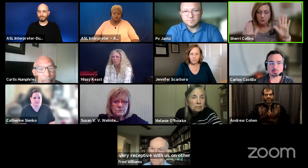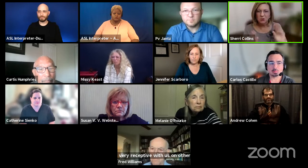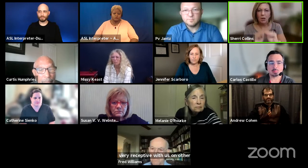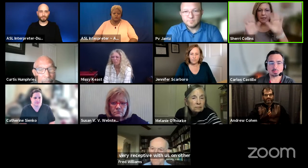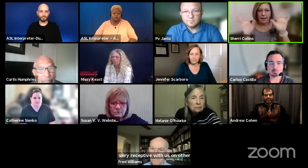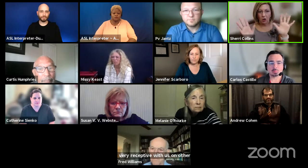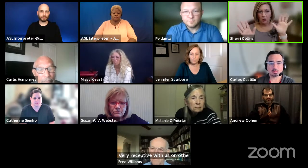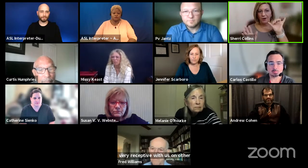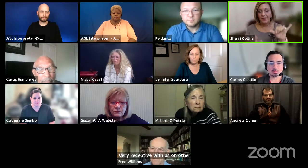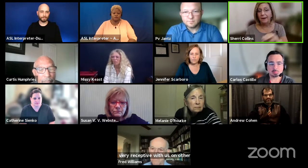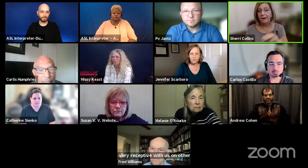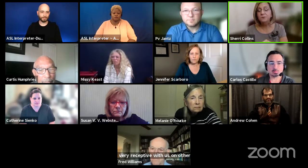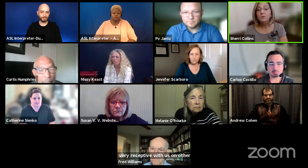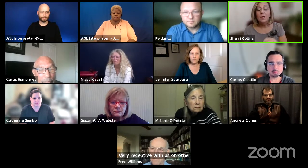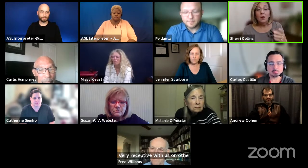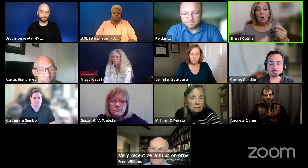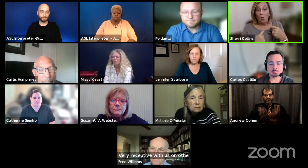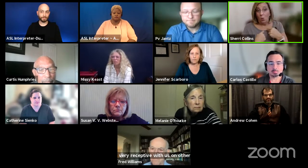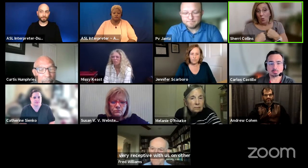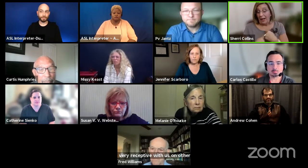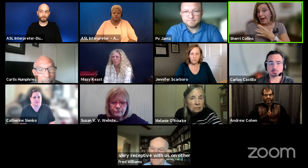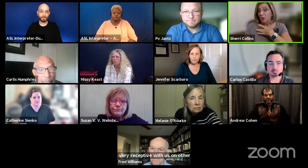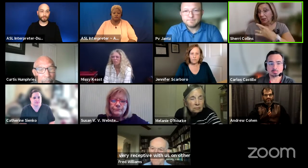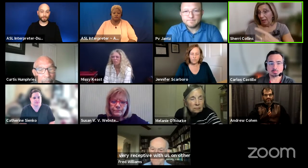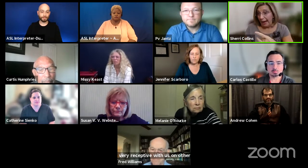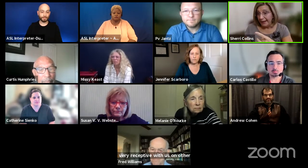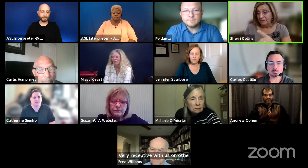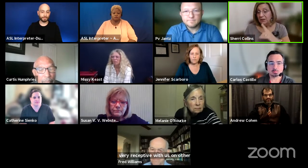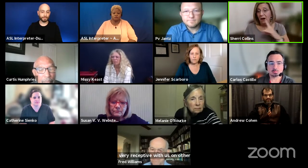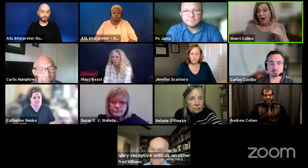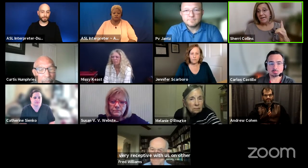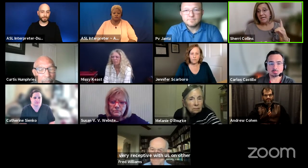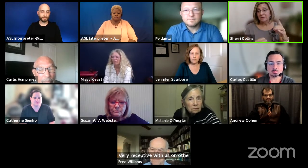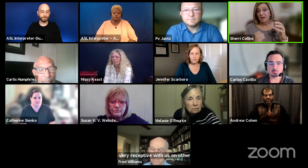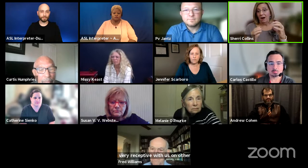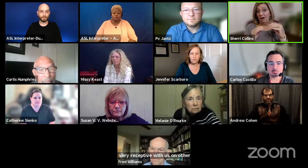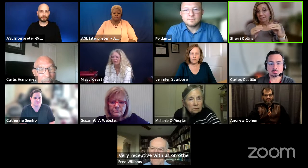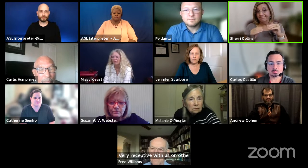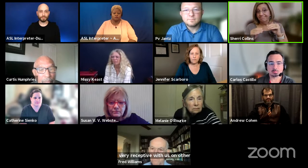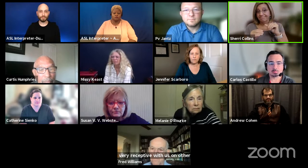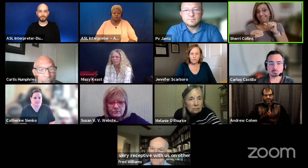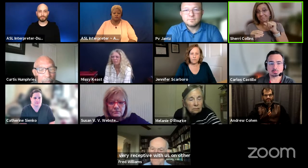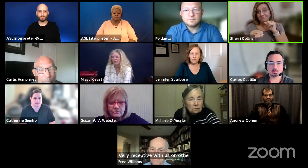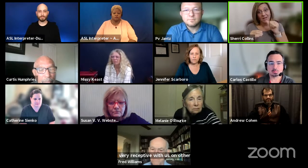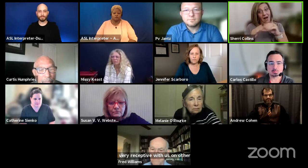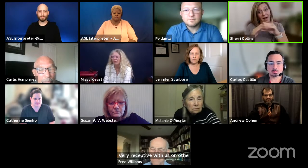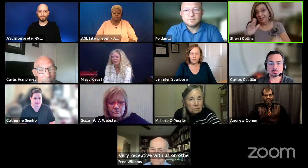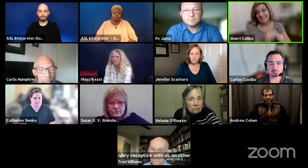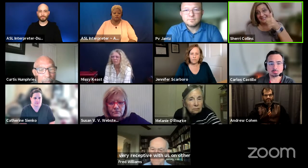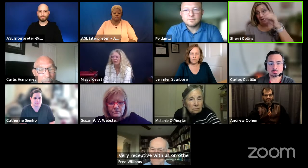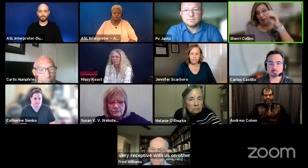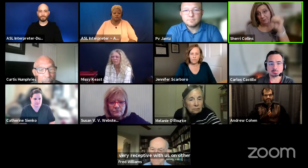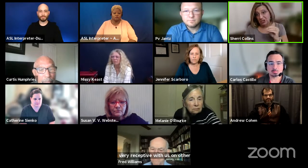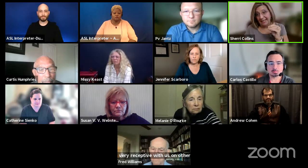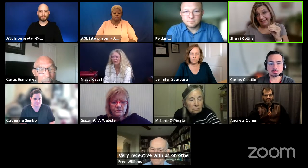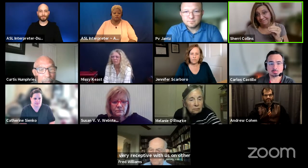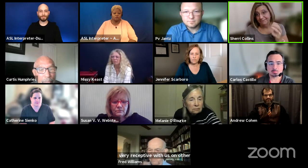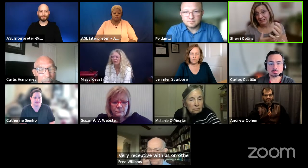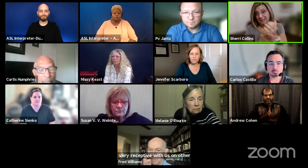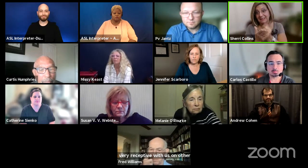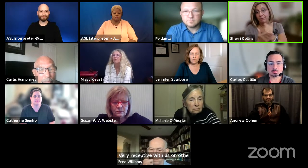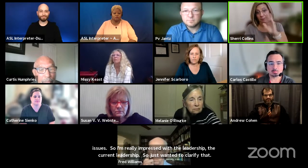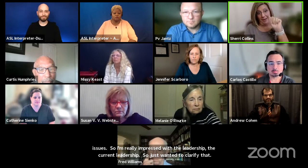So just wanted to clarify that. What I would like is not less than